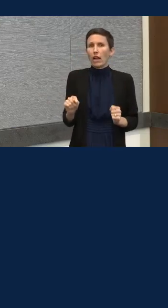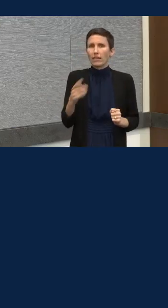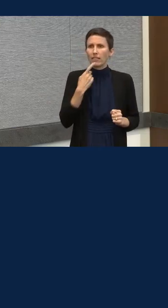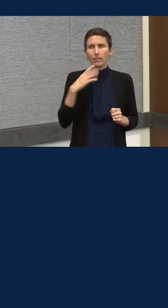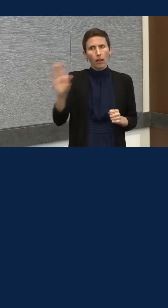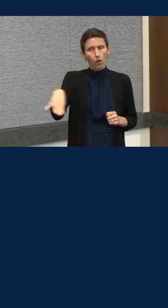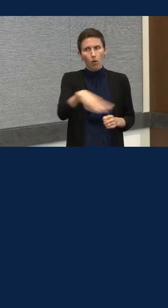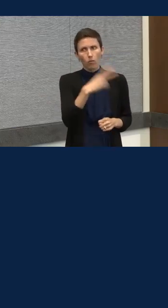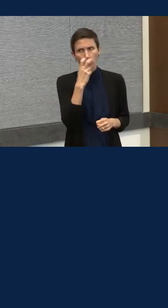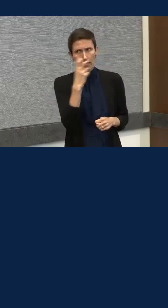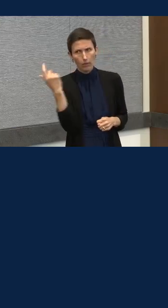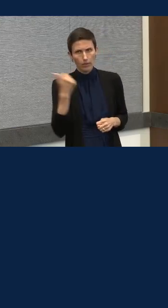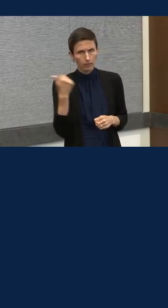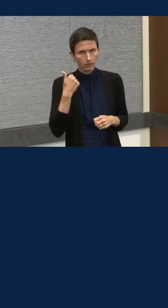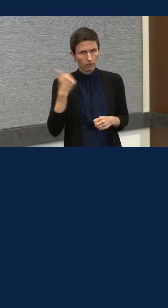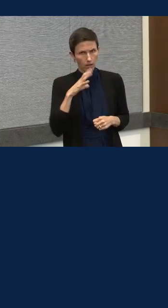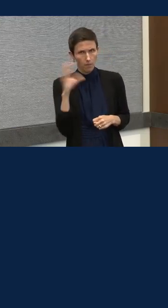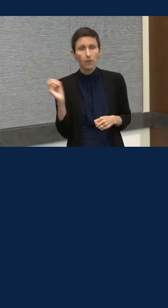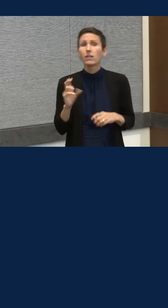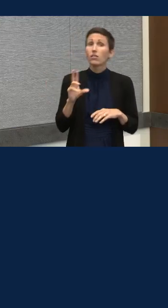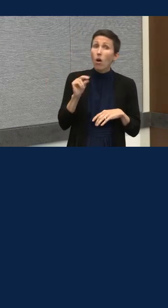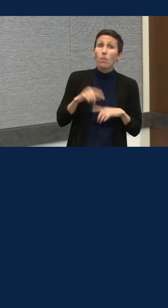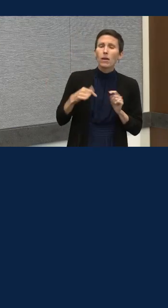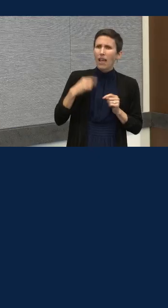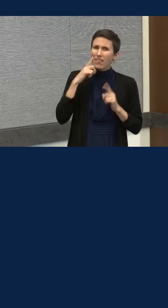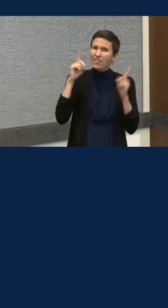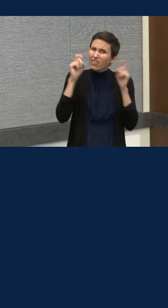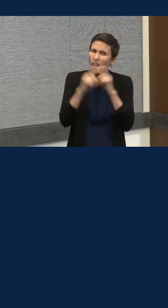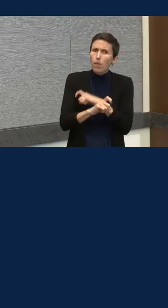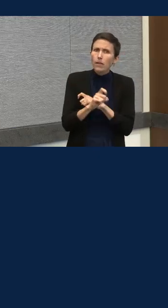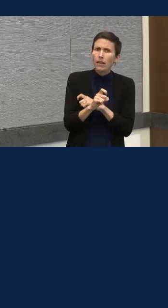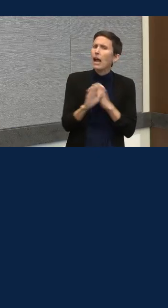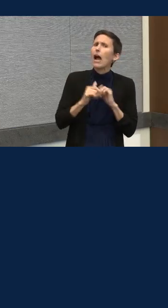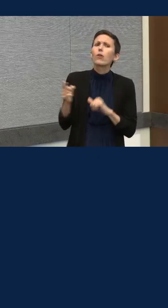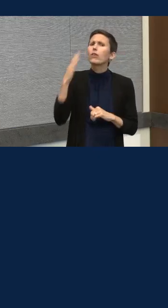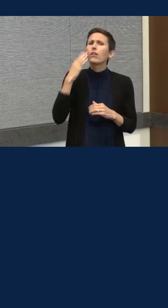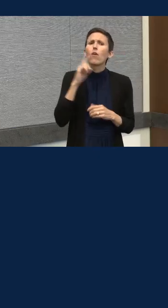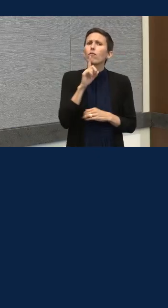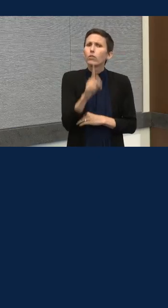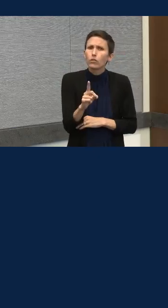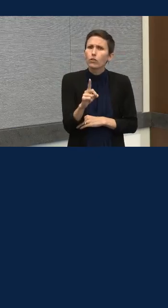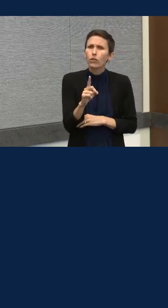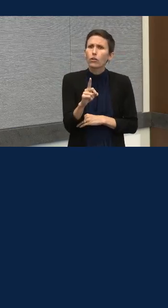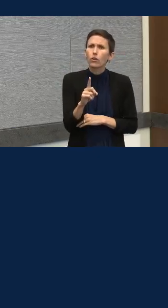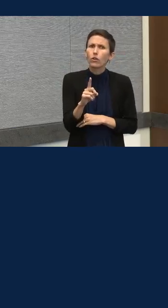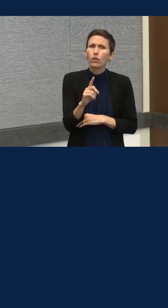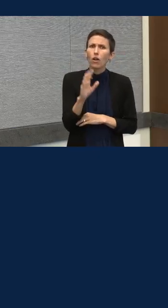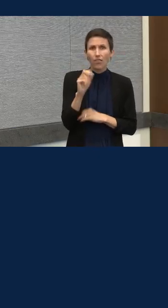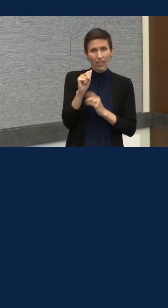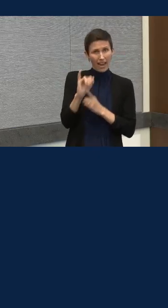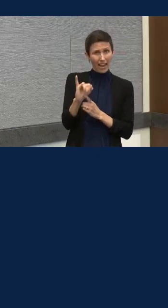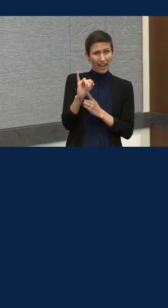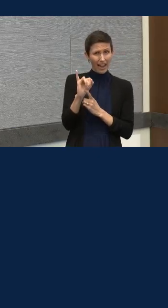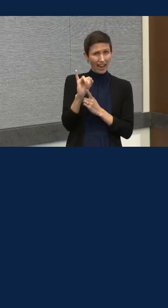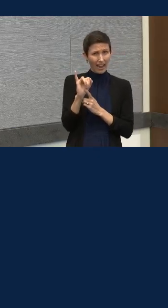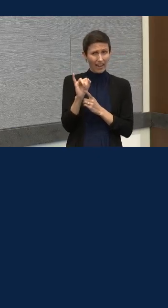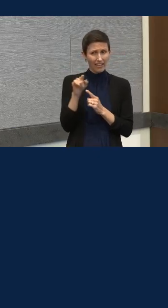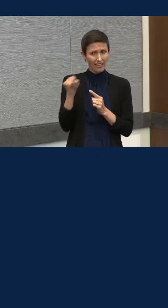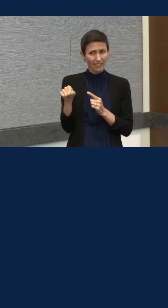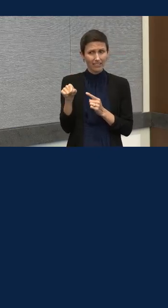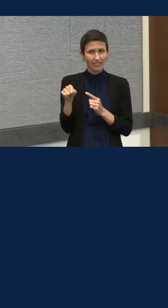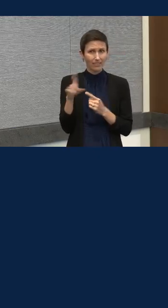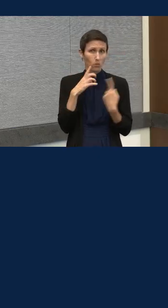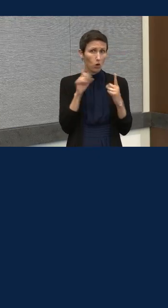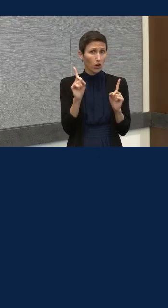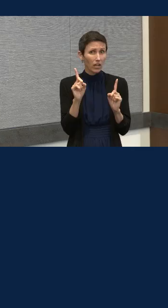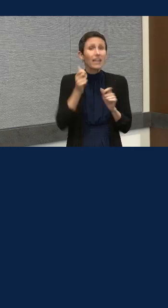doubts here, but I think it's very complicated to know whether or not the AI that's in here is going